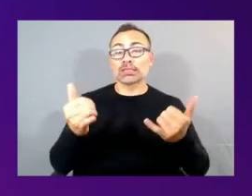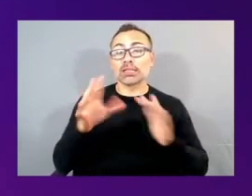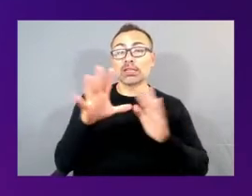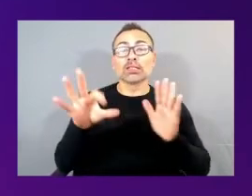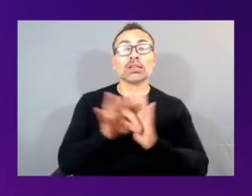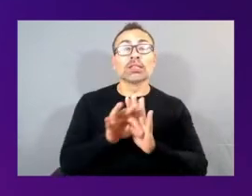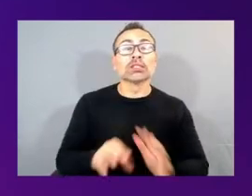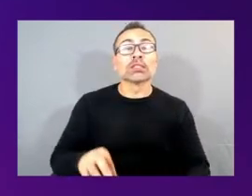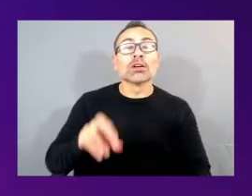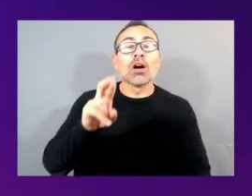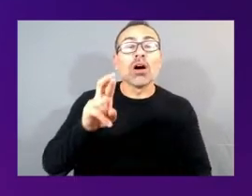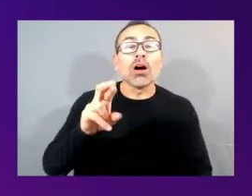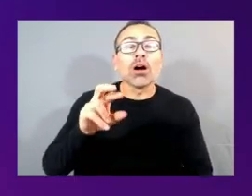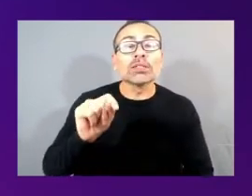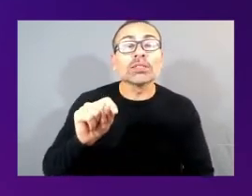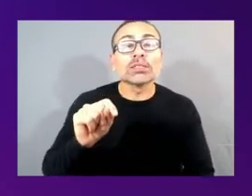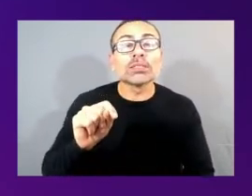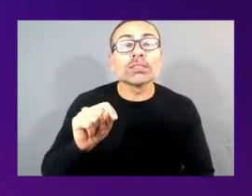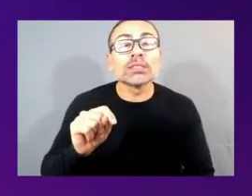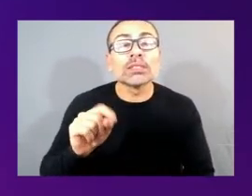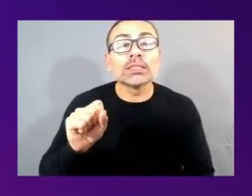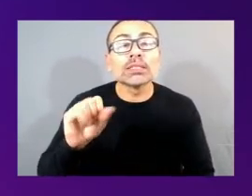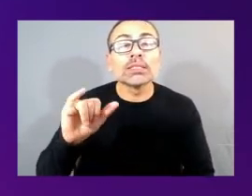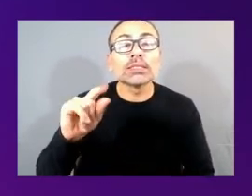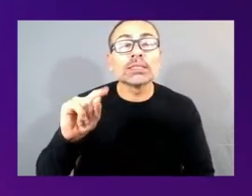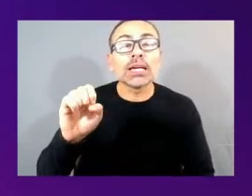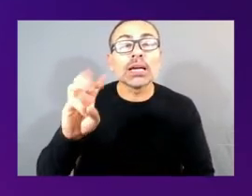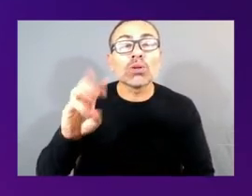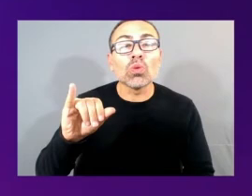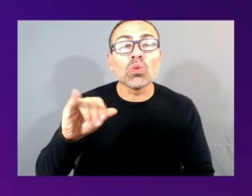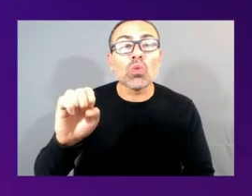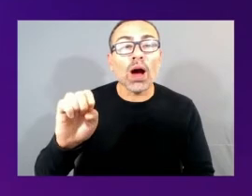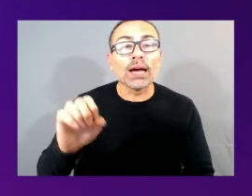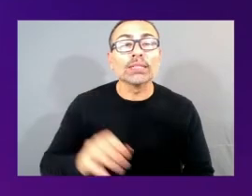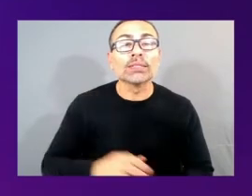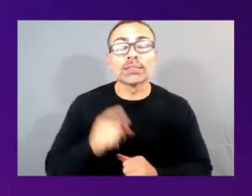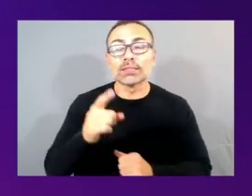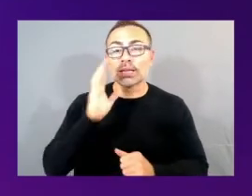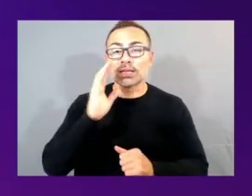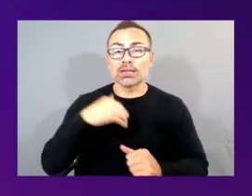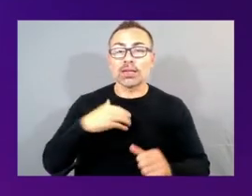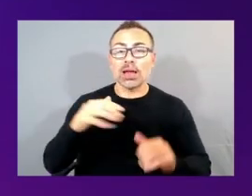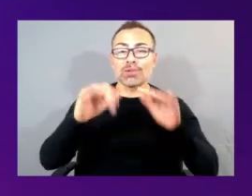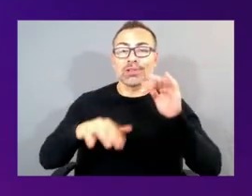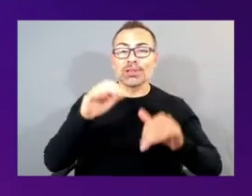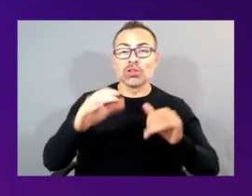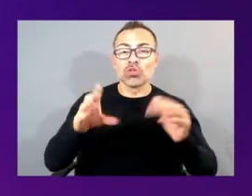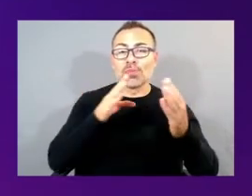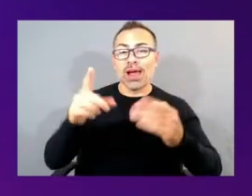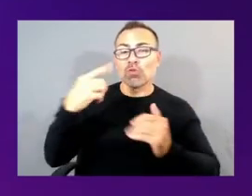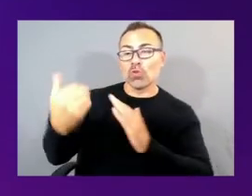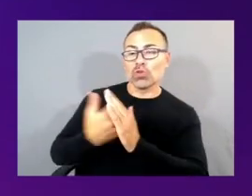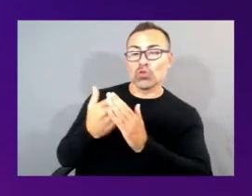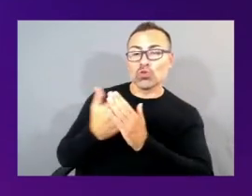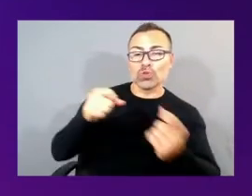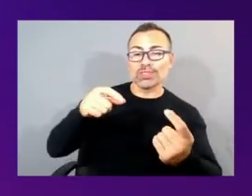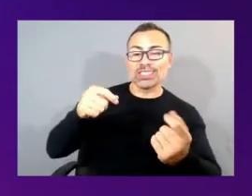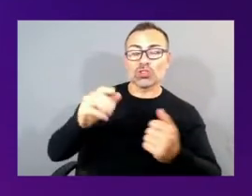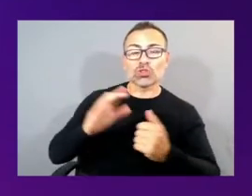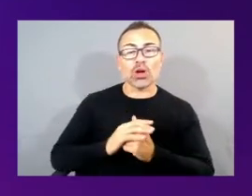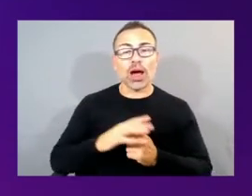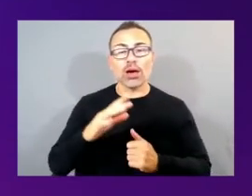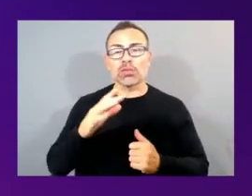Sitewise. Enter an asset path for my newly created sensor. So I'll choose Snowcone as my